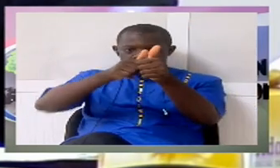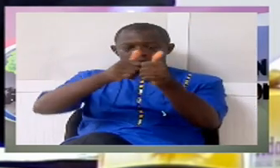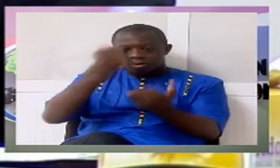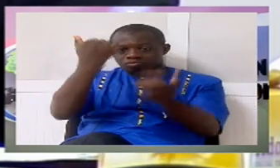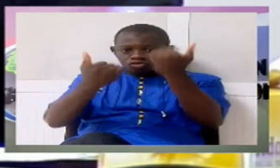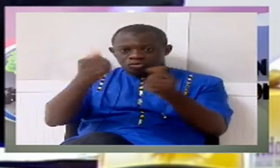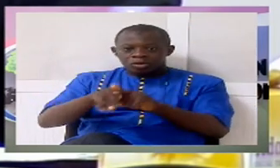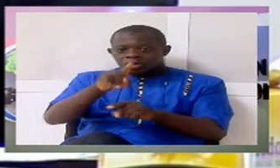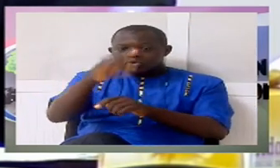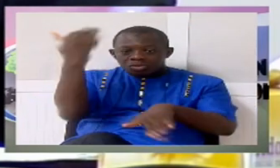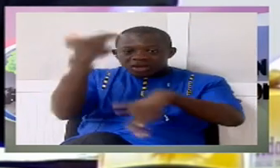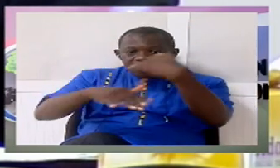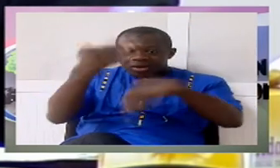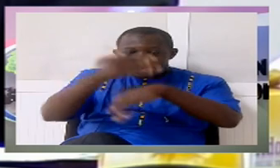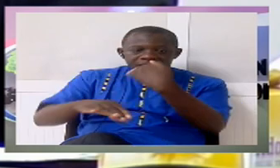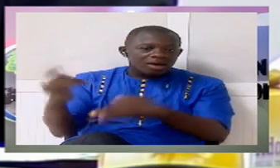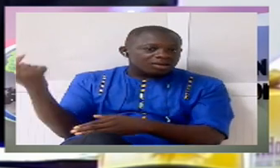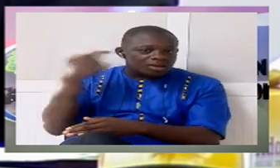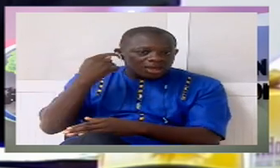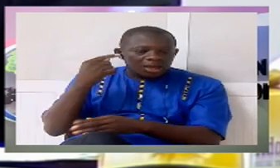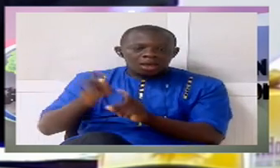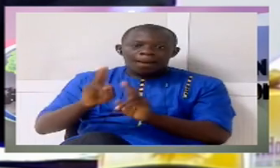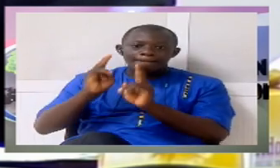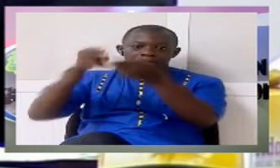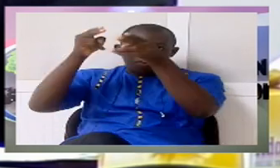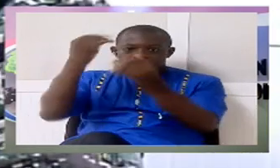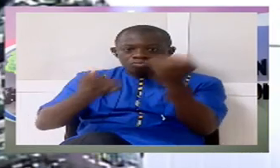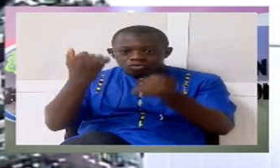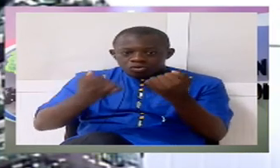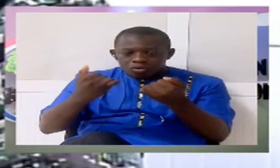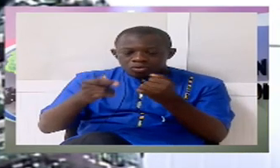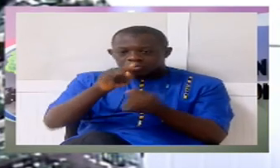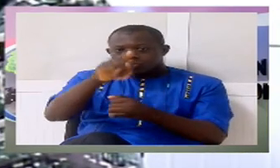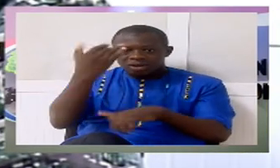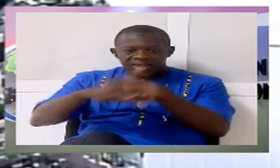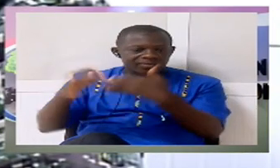never heard that they fired at a vehicle? You've never heard